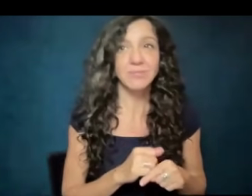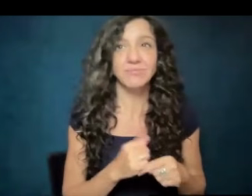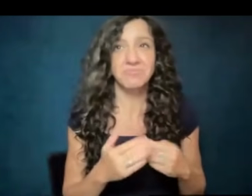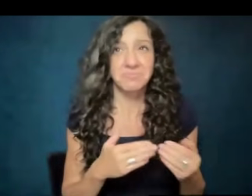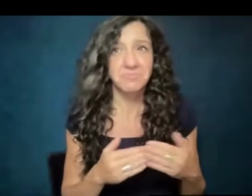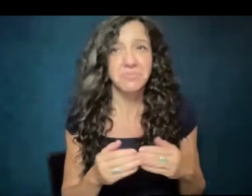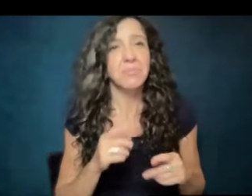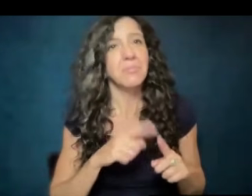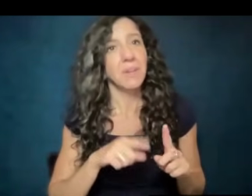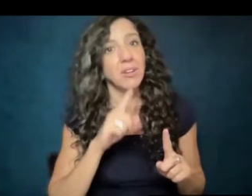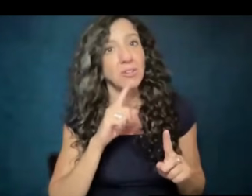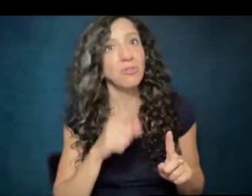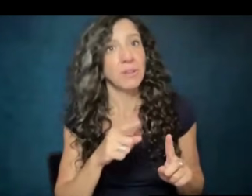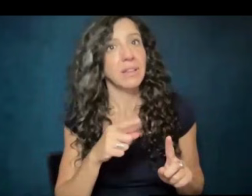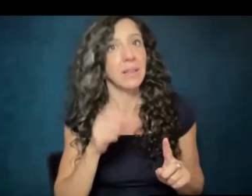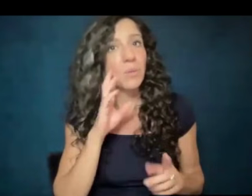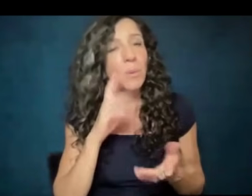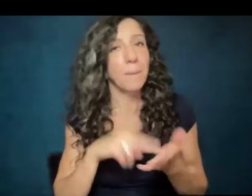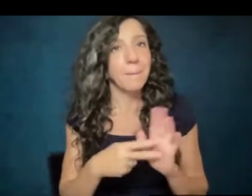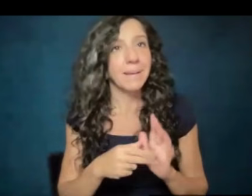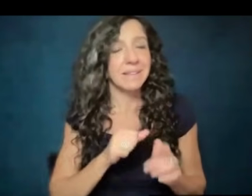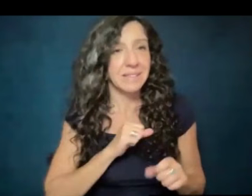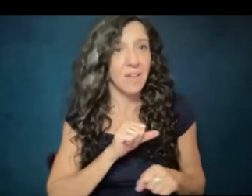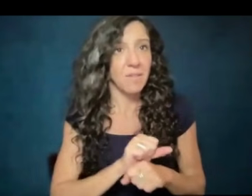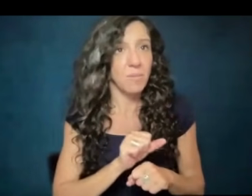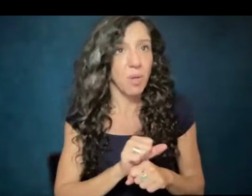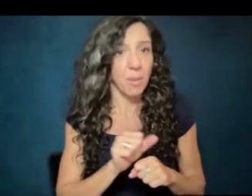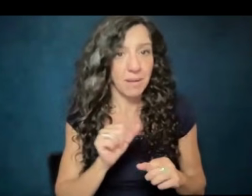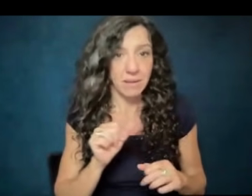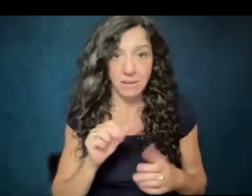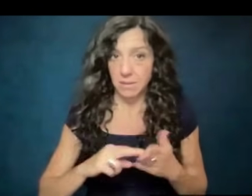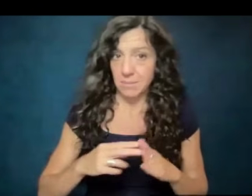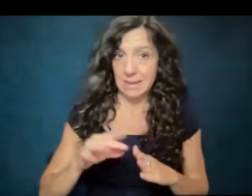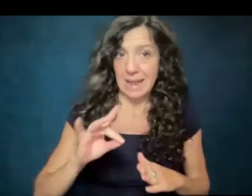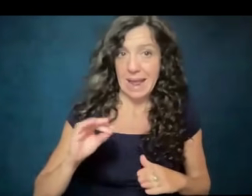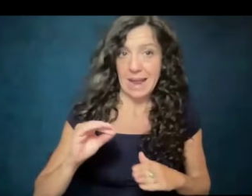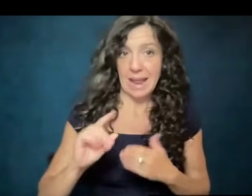certainly going to mean self-employment for 80 hours a month.